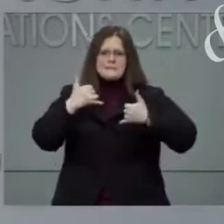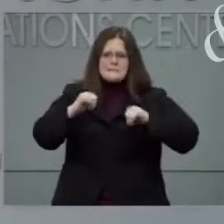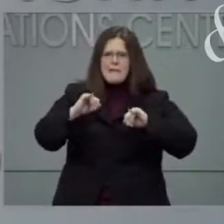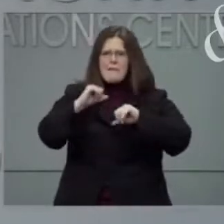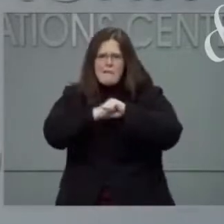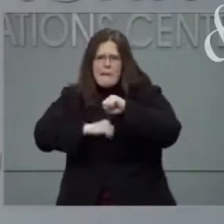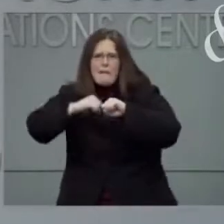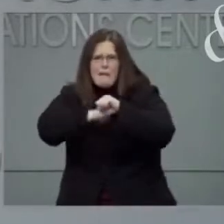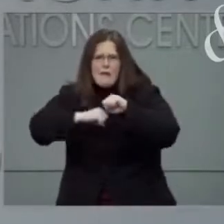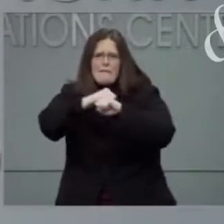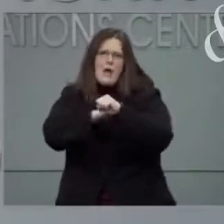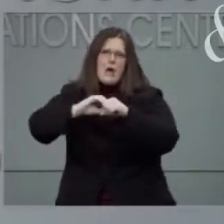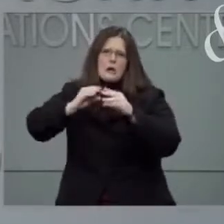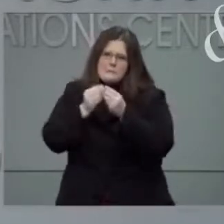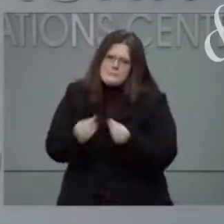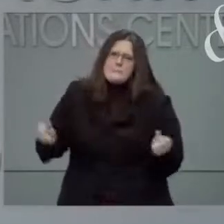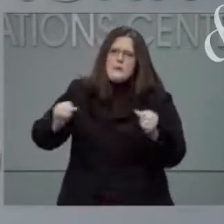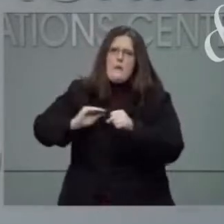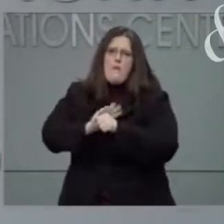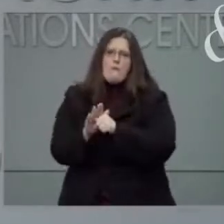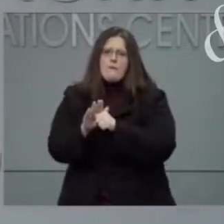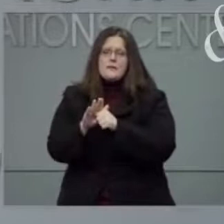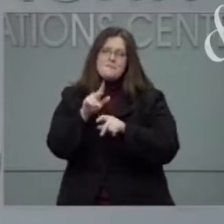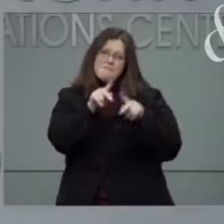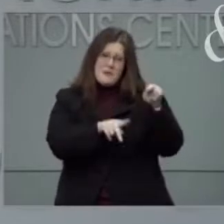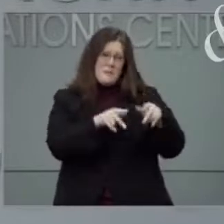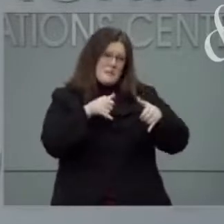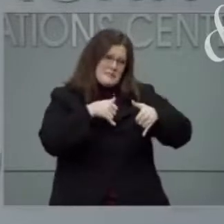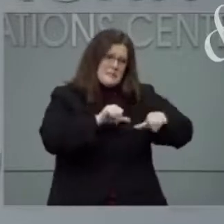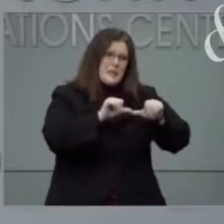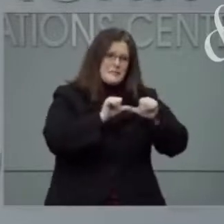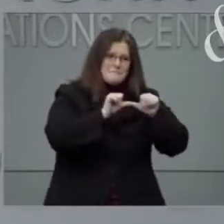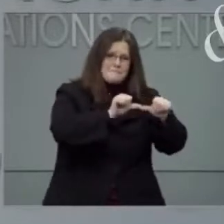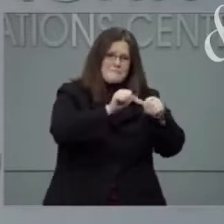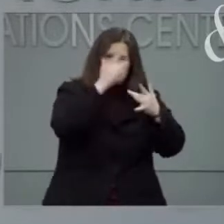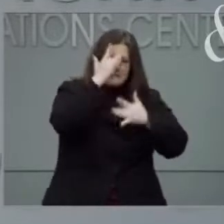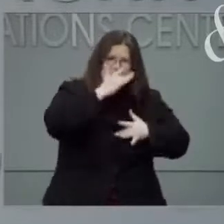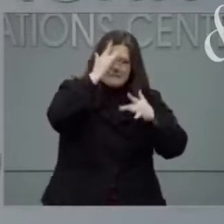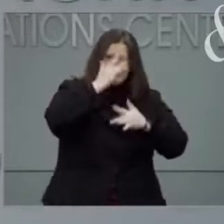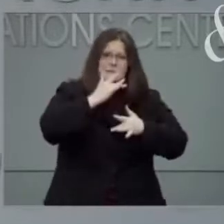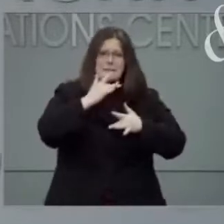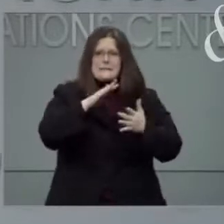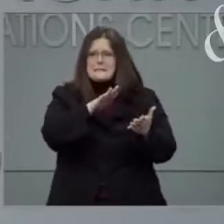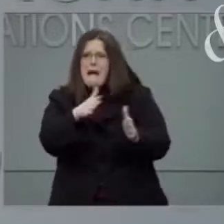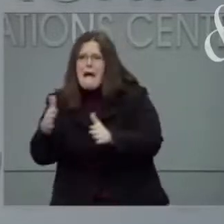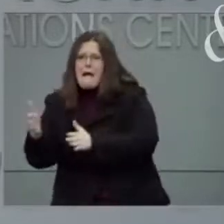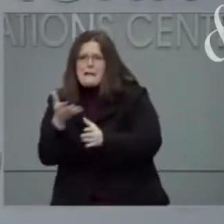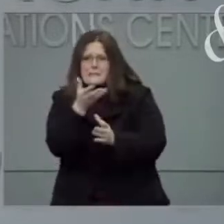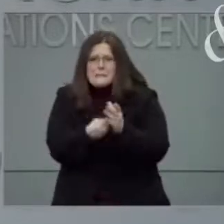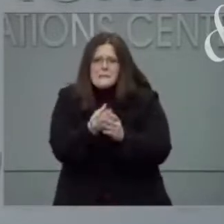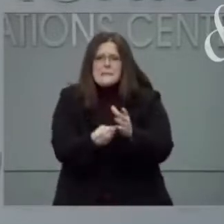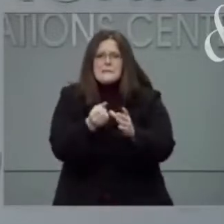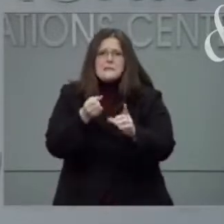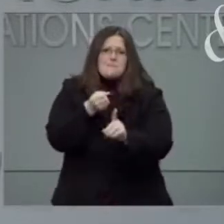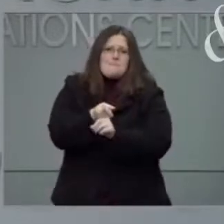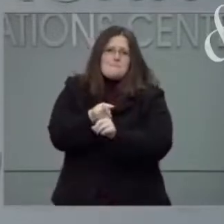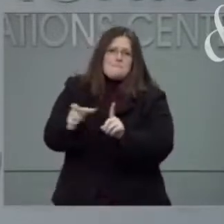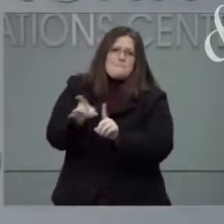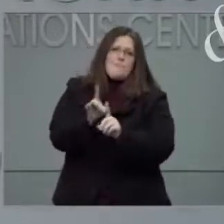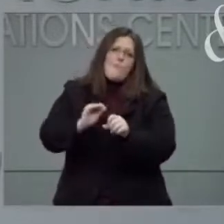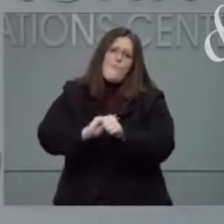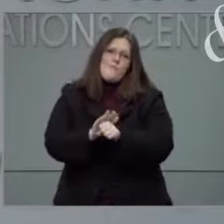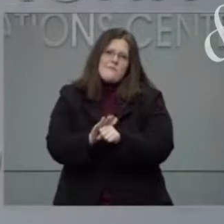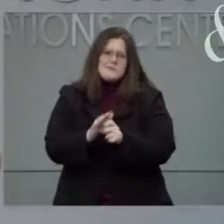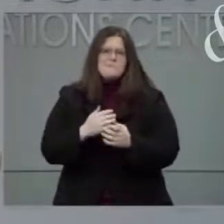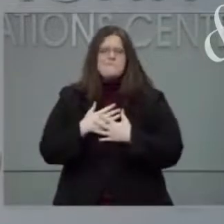and sadly still dying from this disease, and our prayers are with them. But I am pleased to report